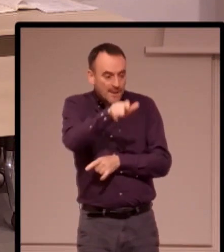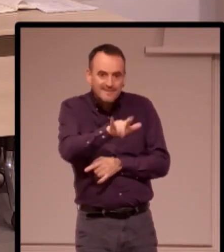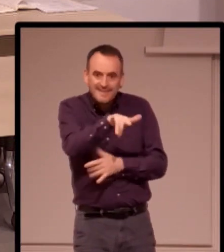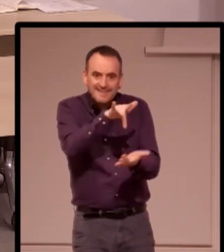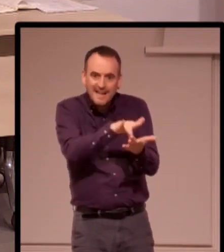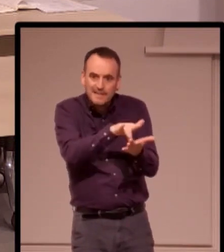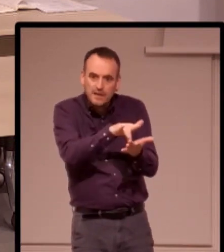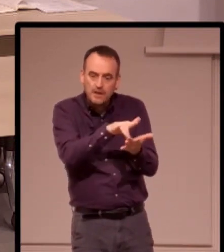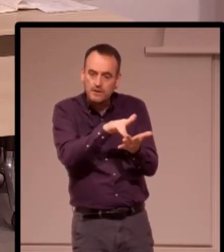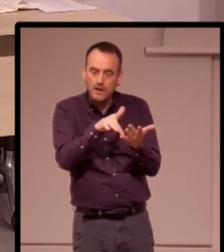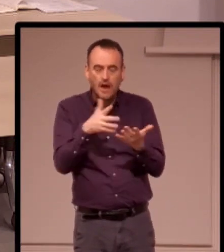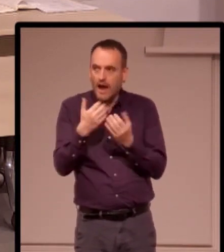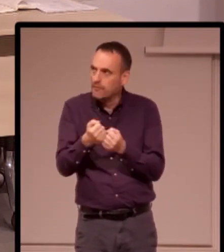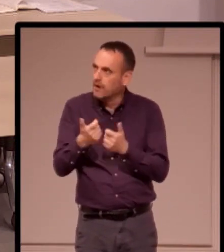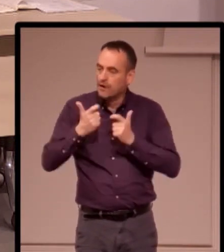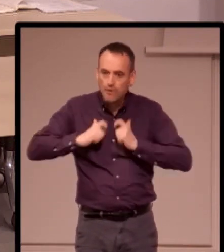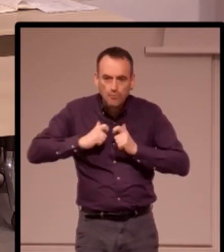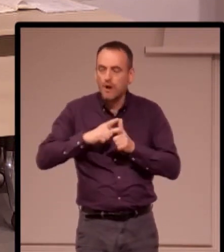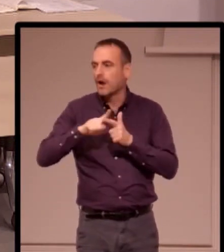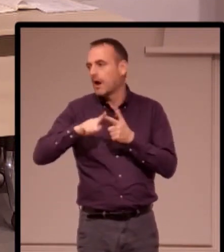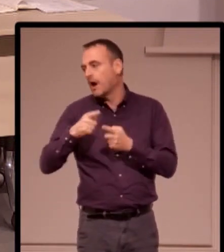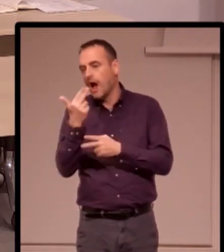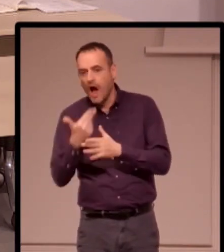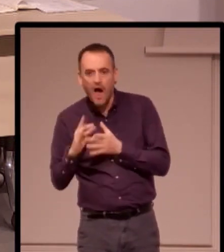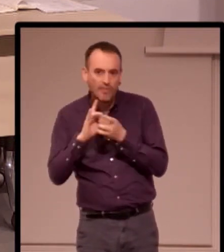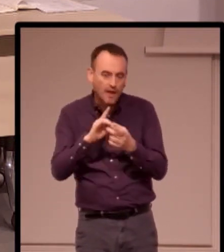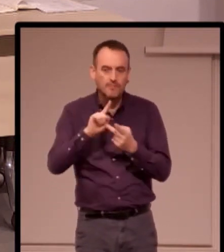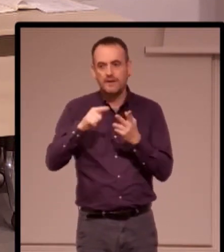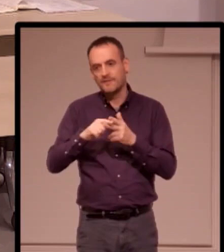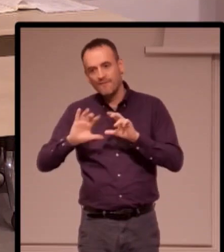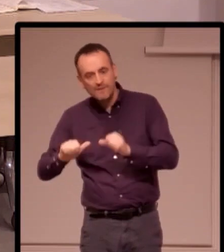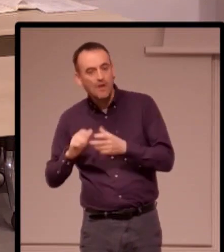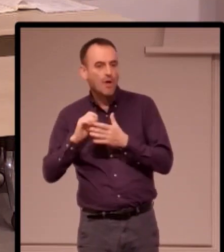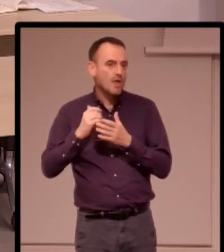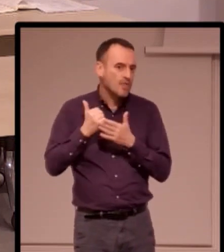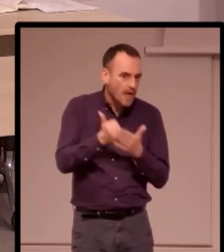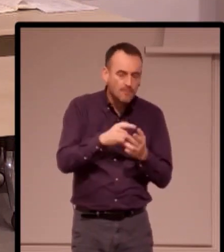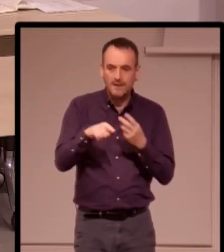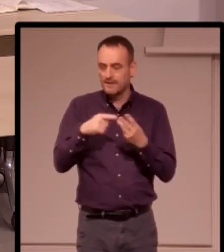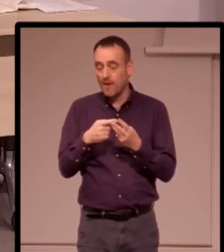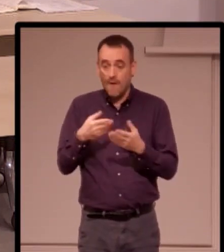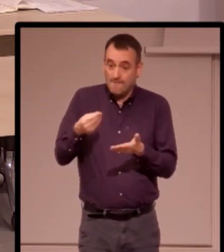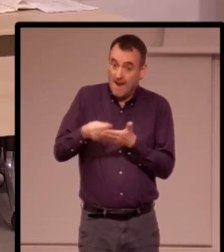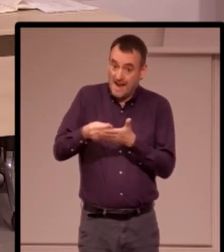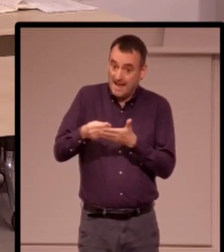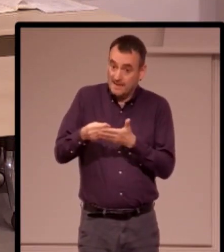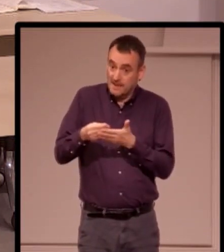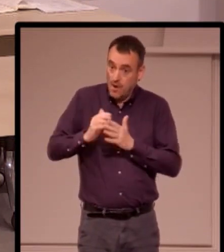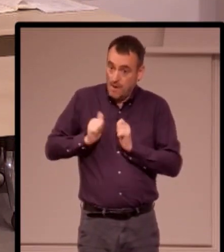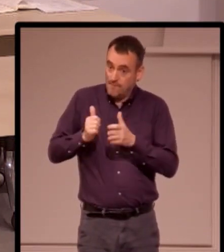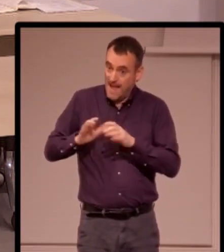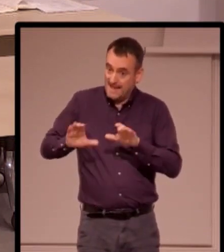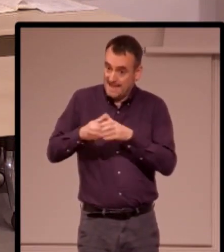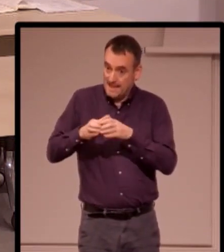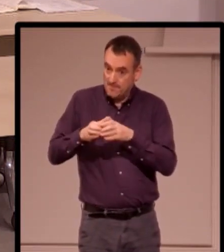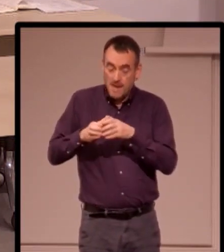amazing social workers, arts therapists, physiotherapists, you know, financial welfare teams. We literally take part of every single